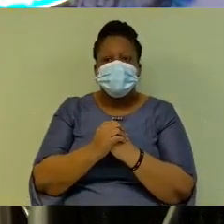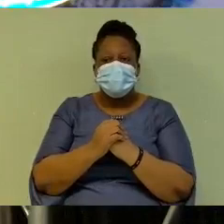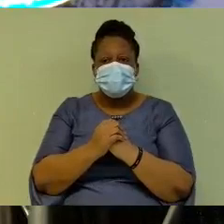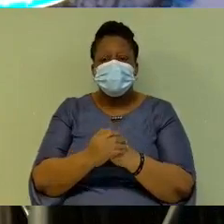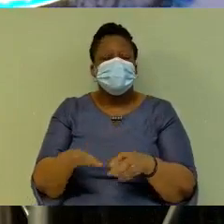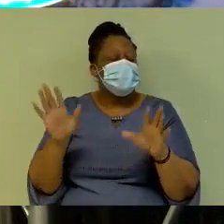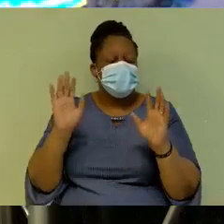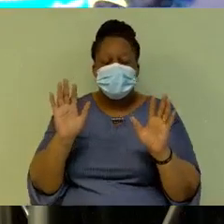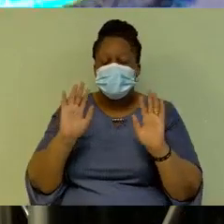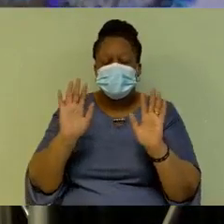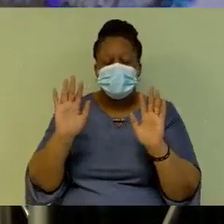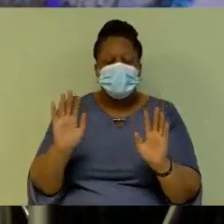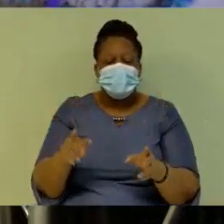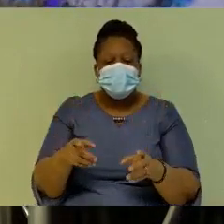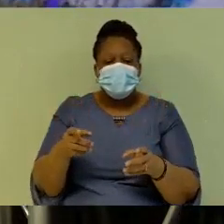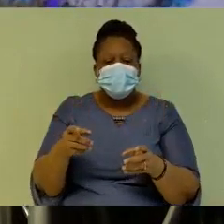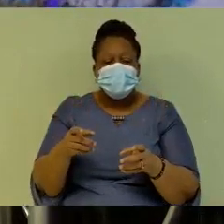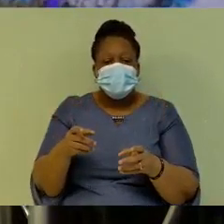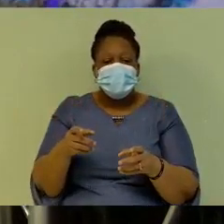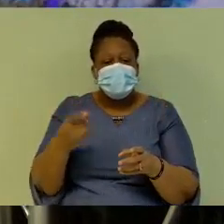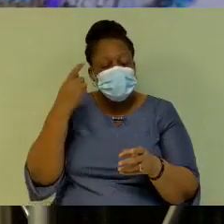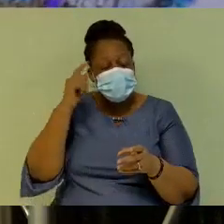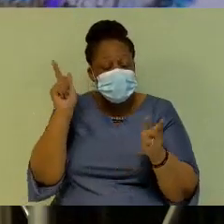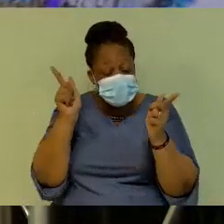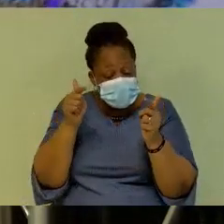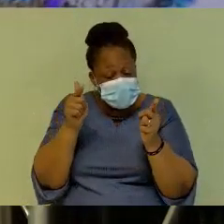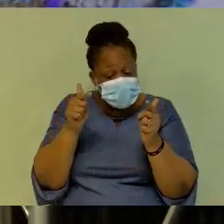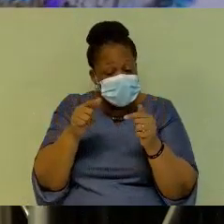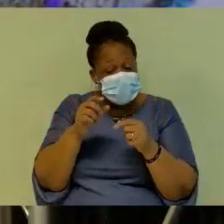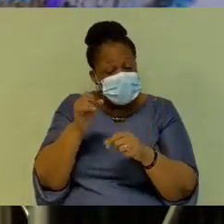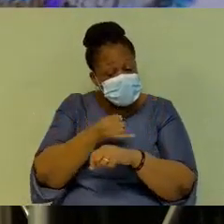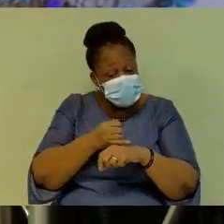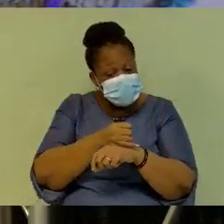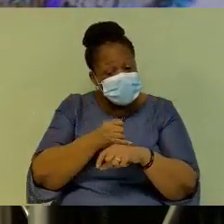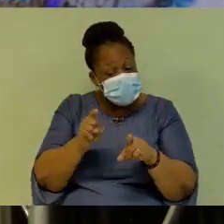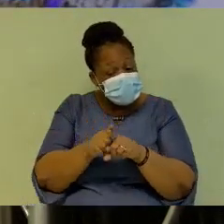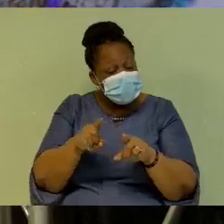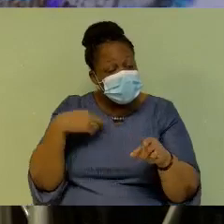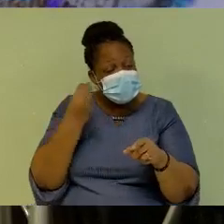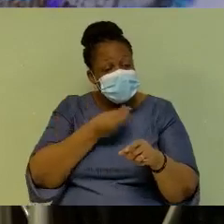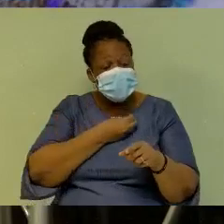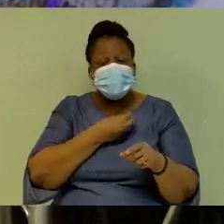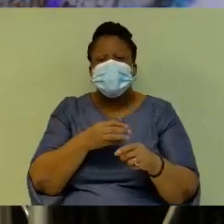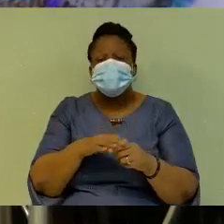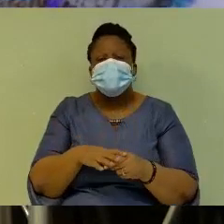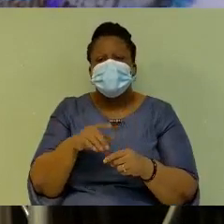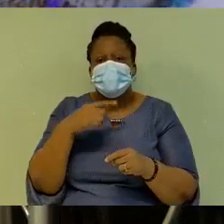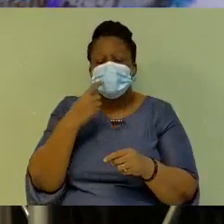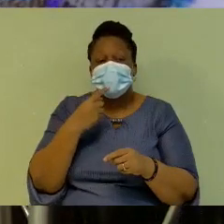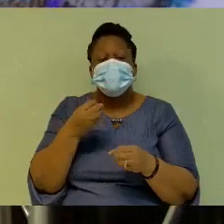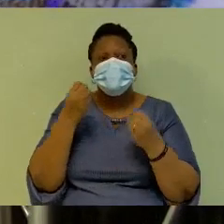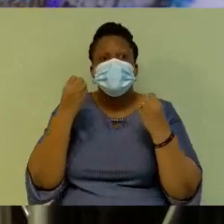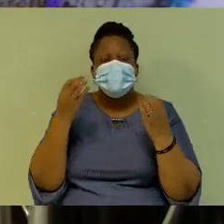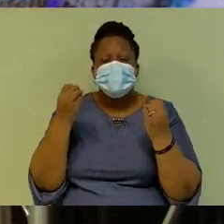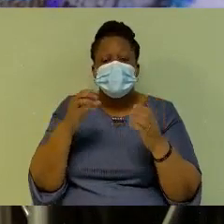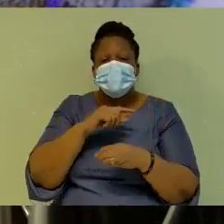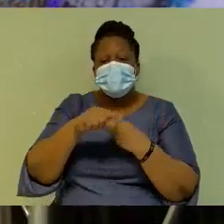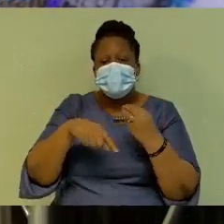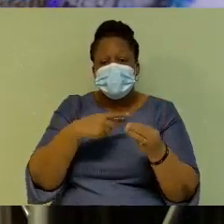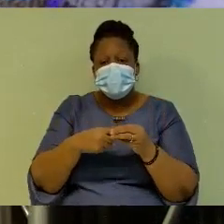is a remarkable achievement for the smallest country in the Western Hemisphere, and speaks volumes for the caliber of medical